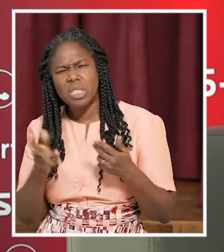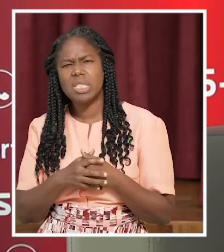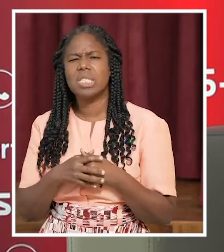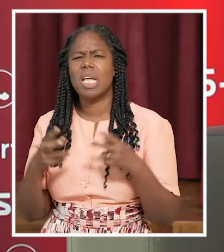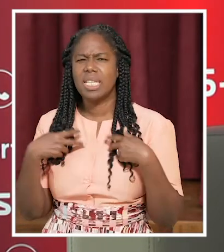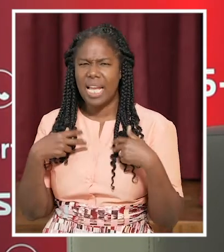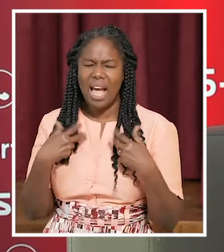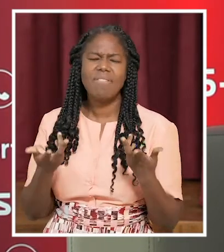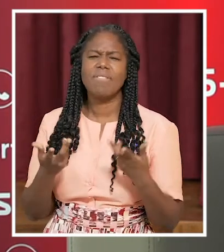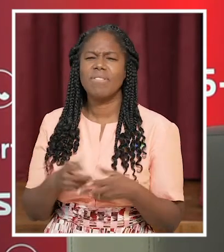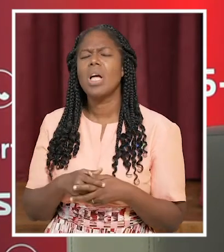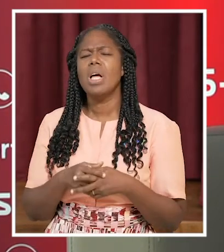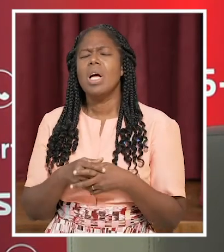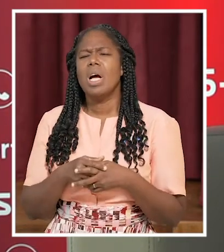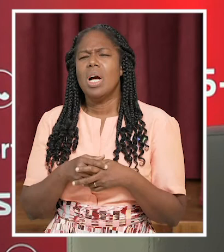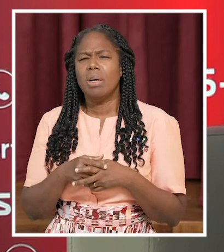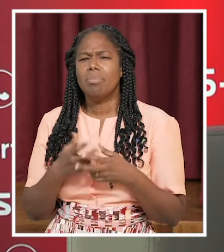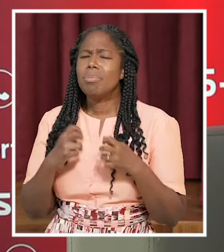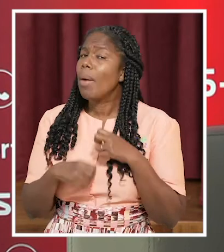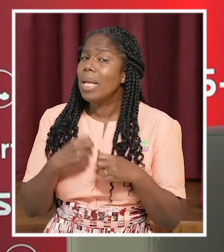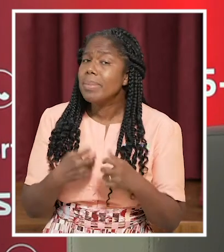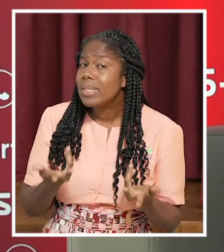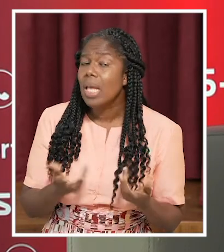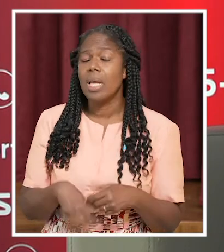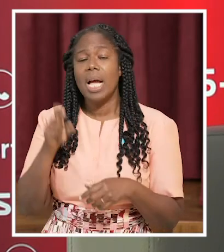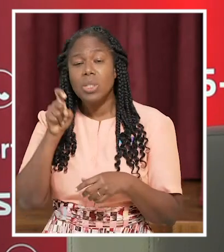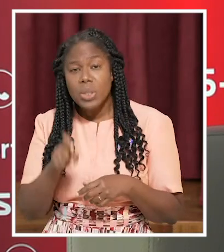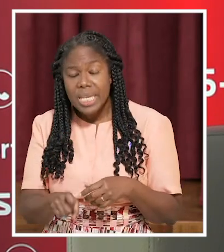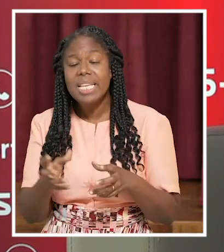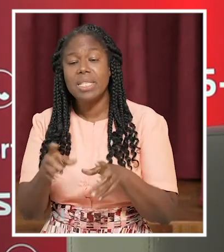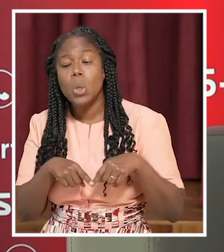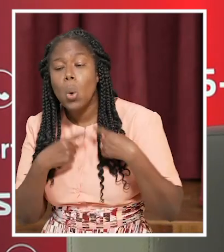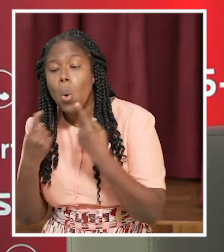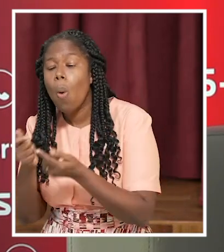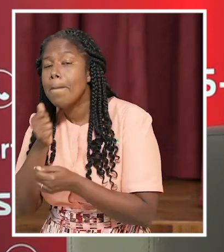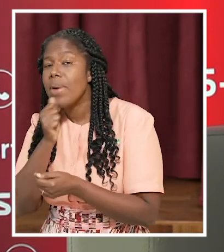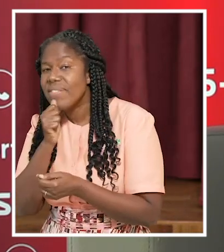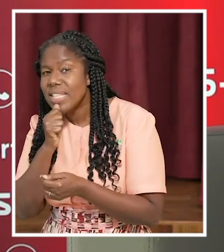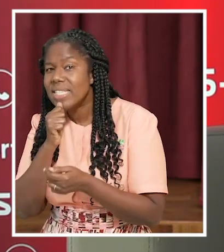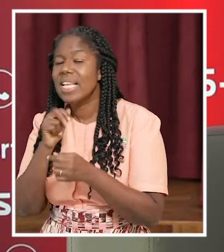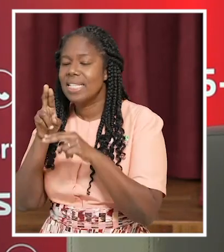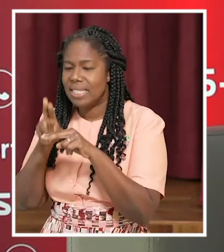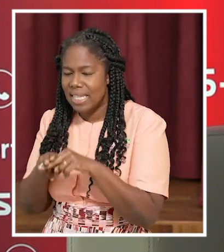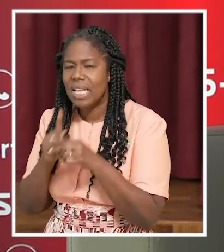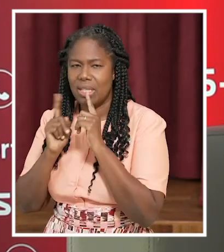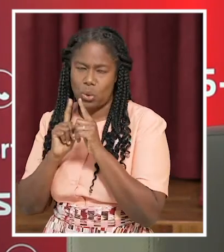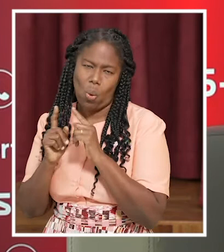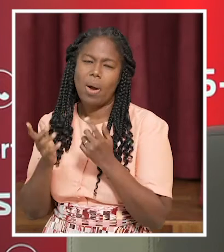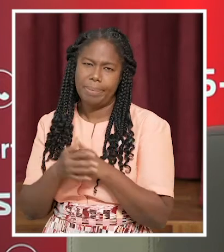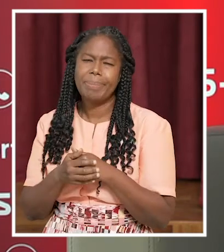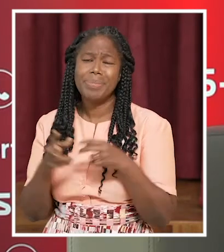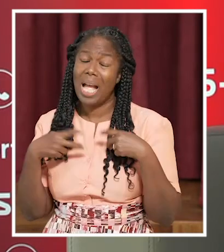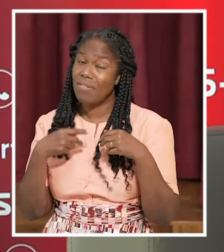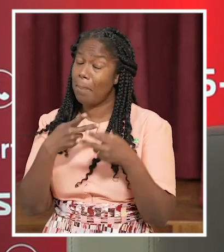assistance privately. You know, you get someone where this person is able to talk to someone if you think you are not able to get from them why